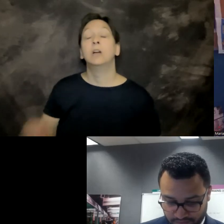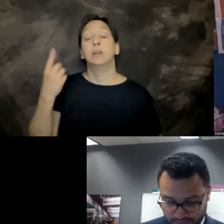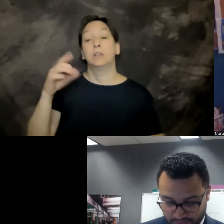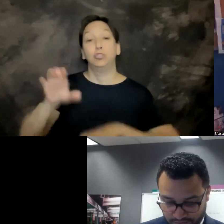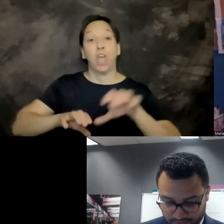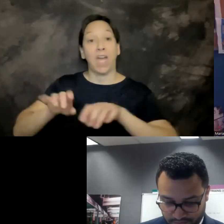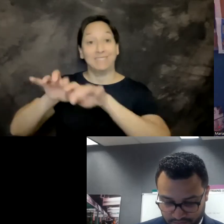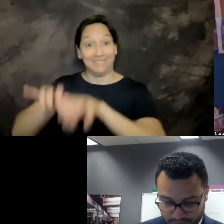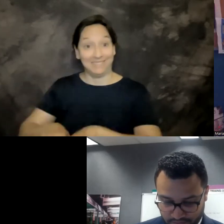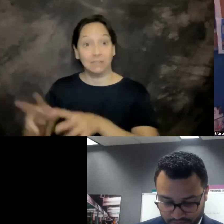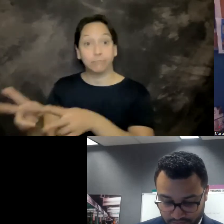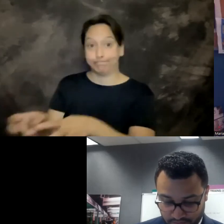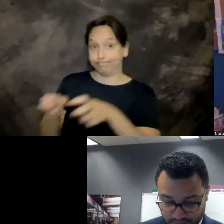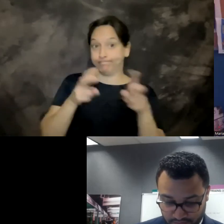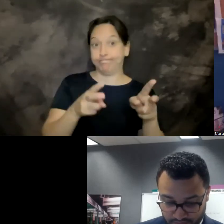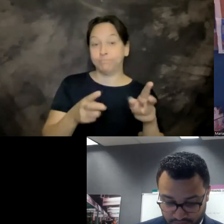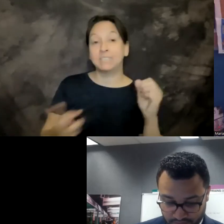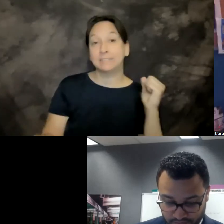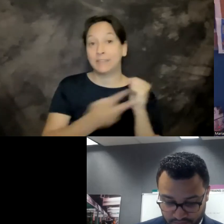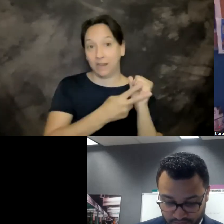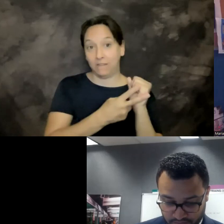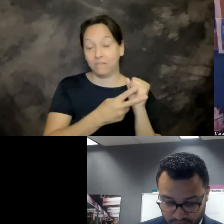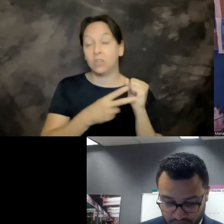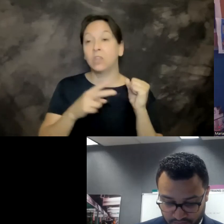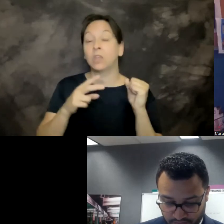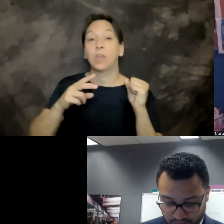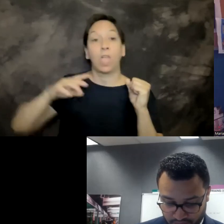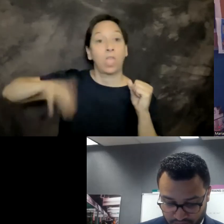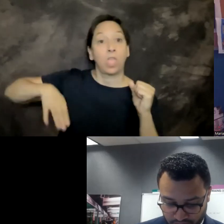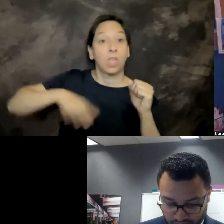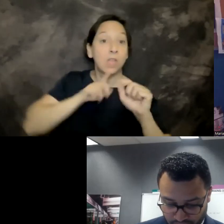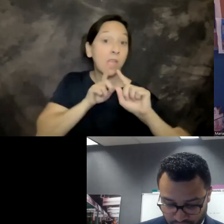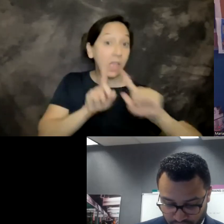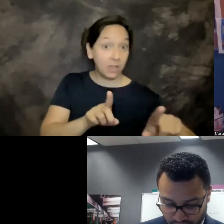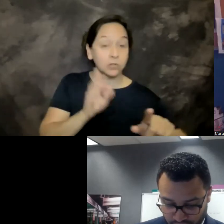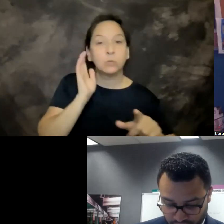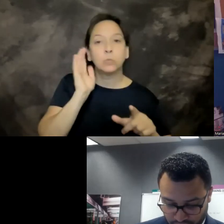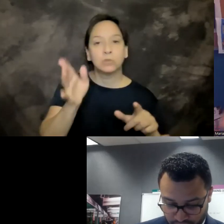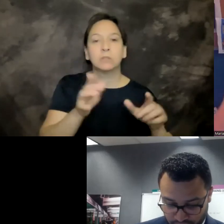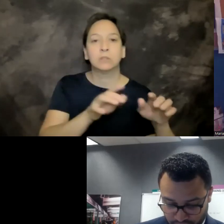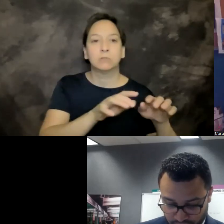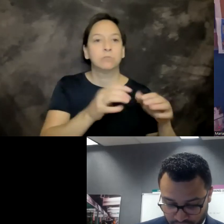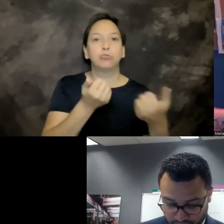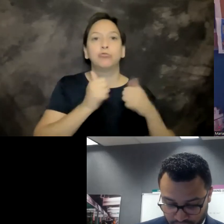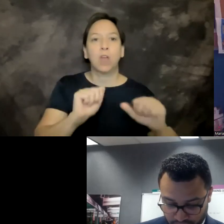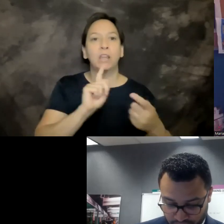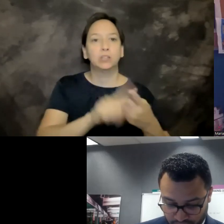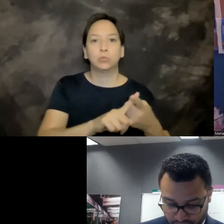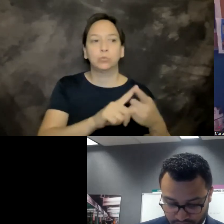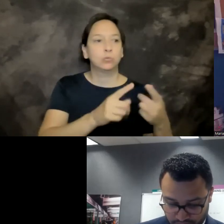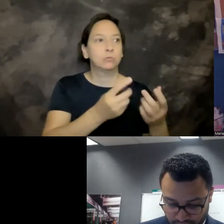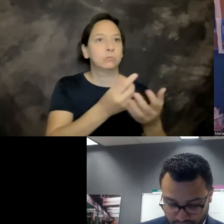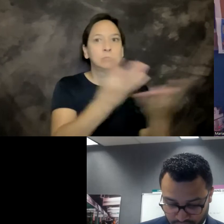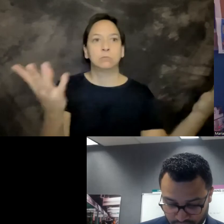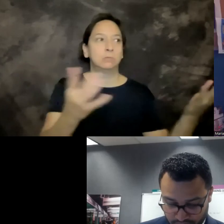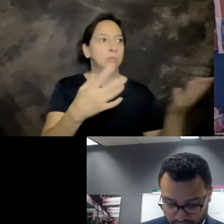questions that were not addressed in this call, we will do our best to package them and, you know, get the right parties involved to